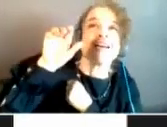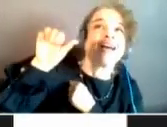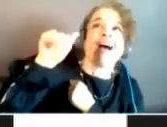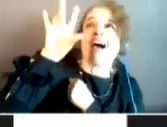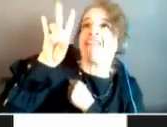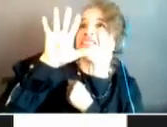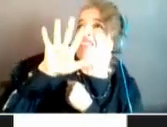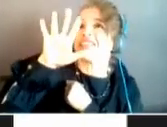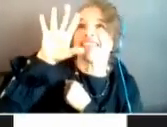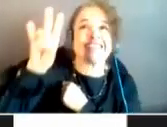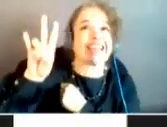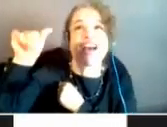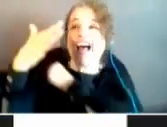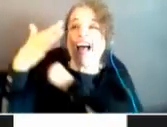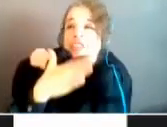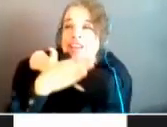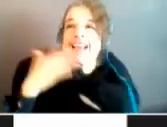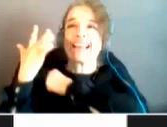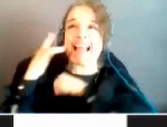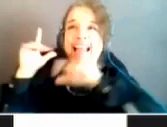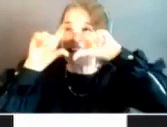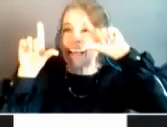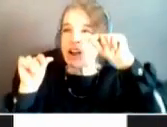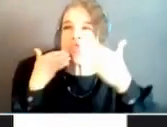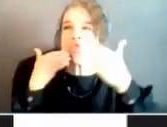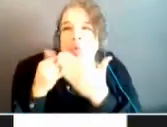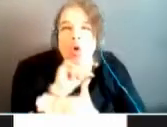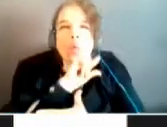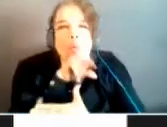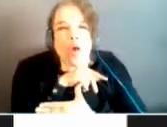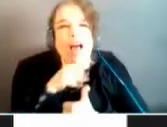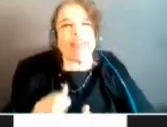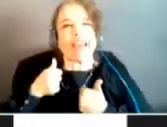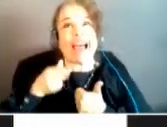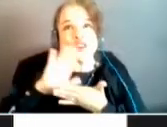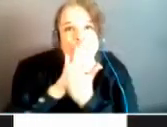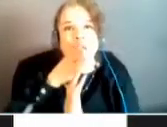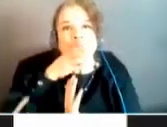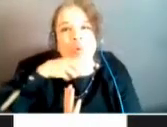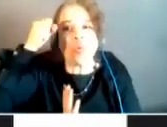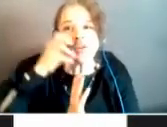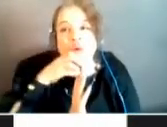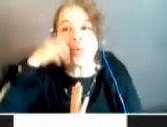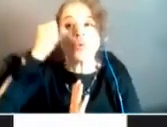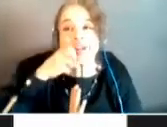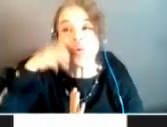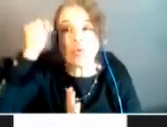counties in California, so that people can have a quality of life as they get older. Next slide.